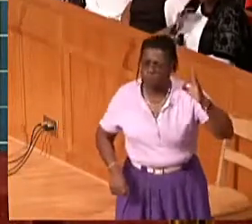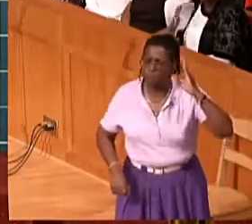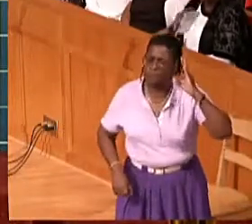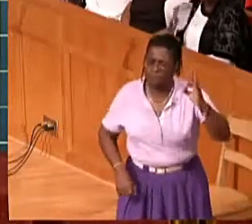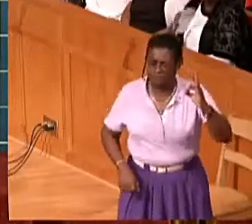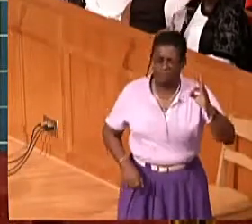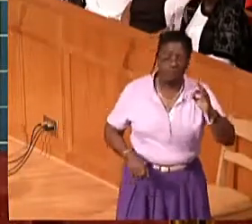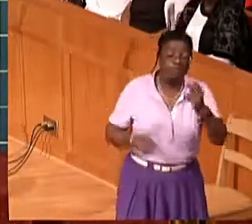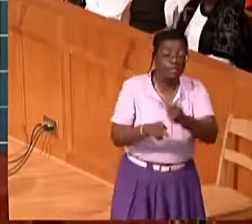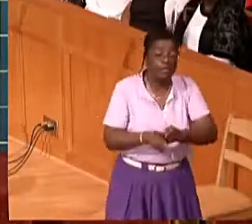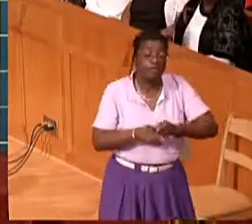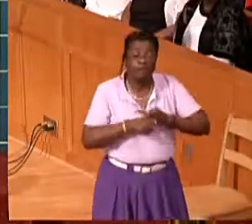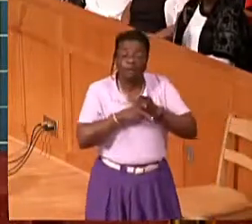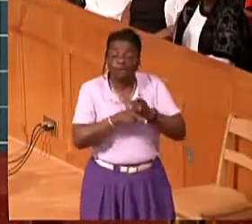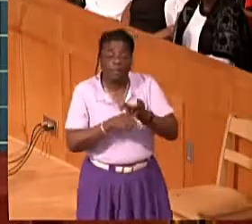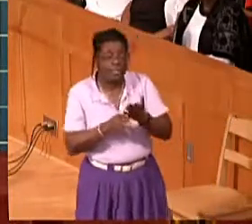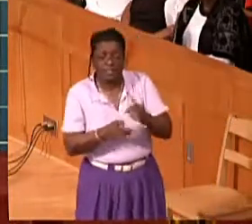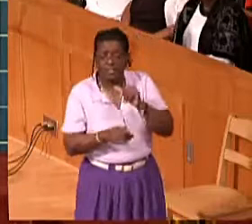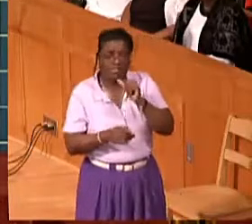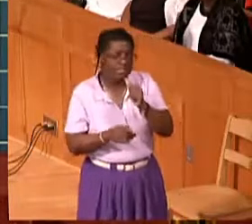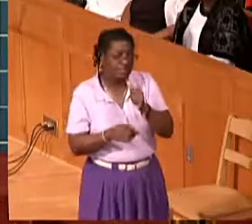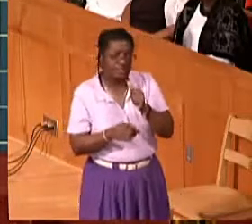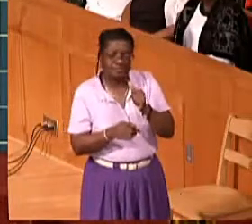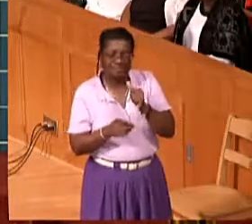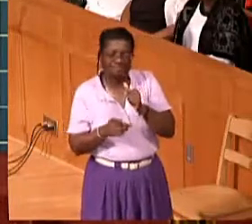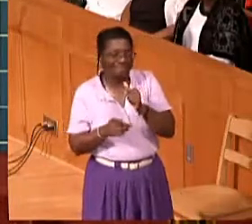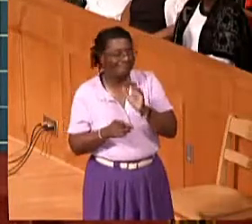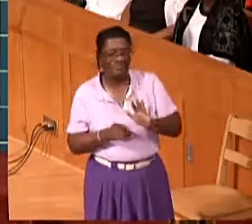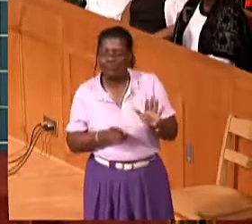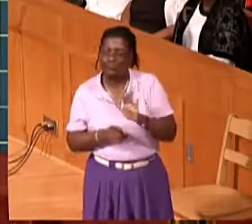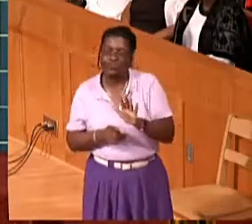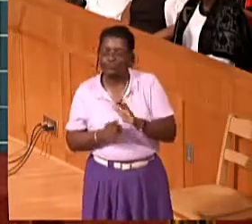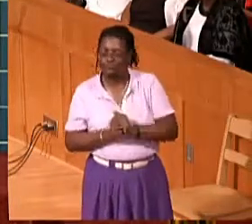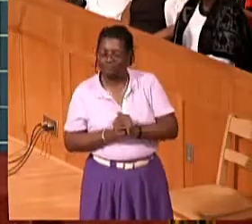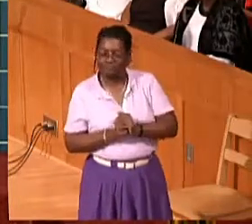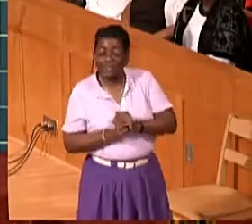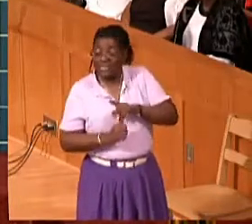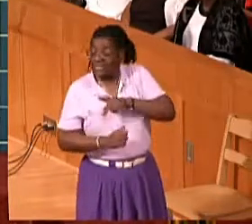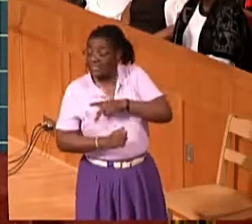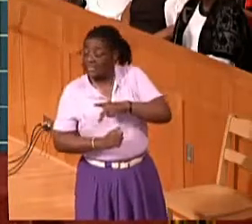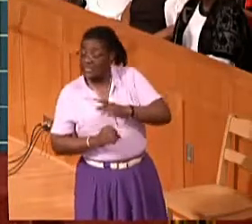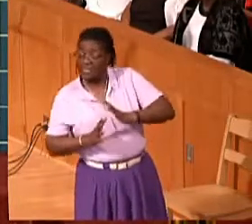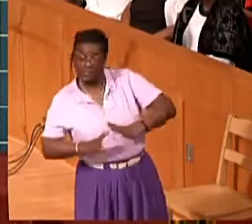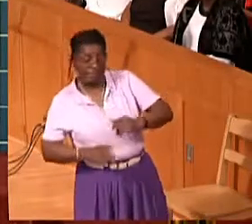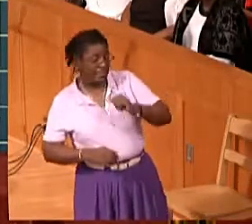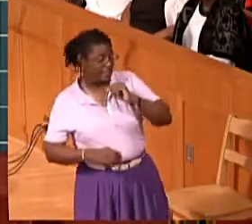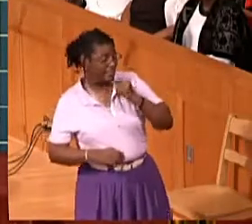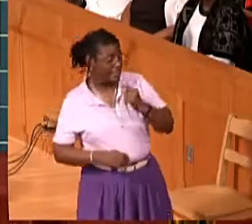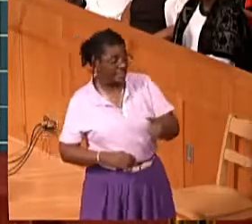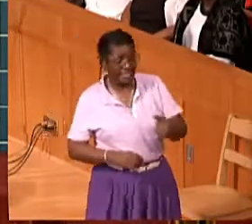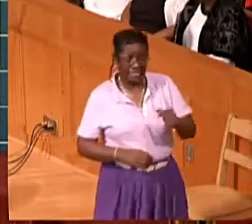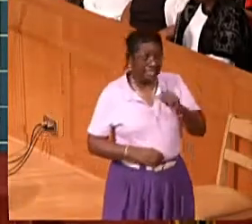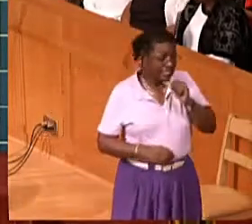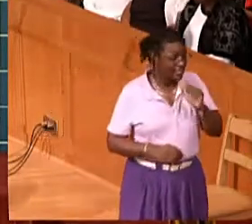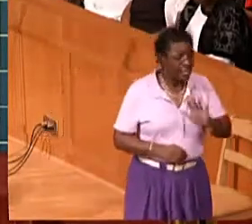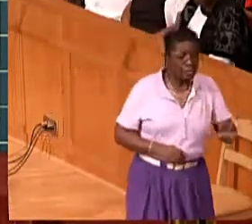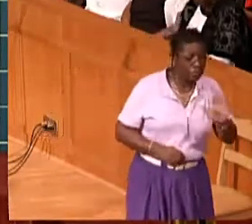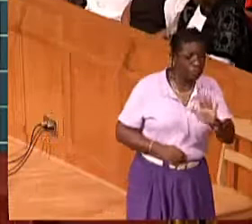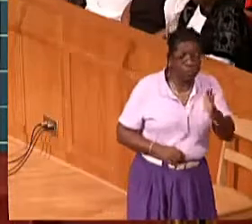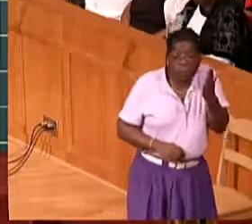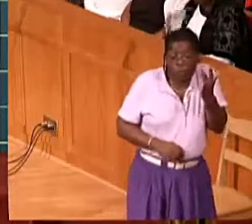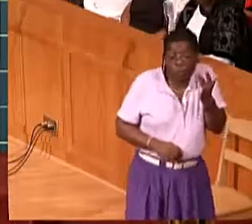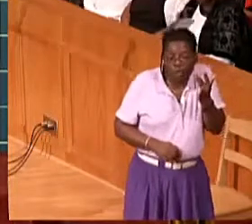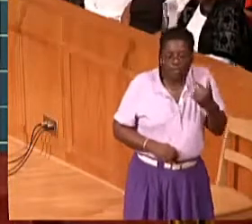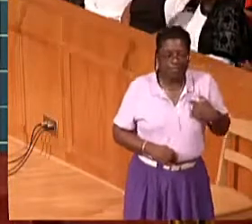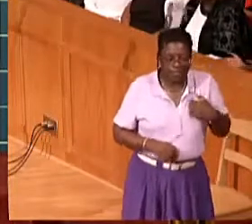belong to you. The psalmist tell you, you can tell you it doesn't belong to you because the earth is the Lord's.